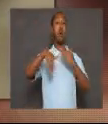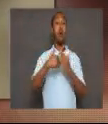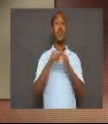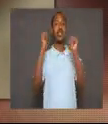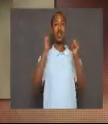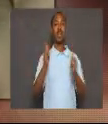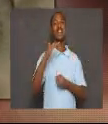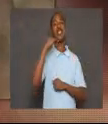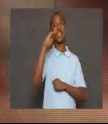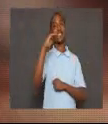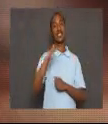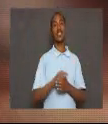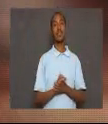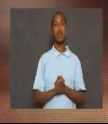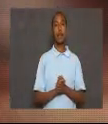sizes.